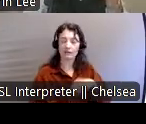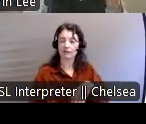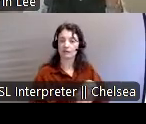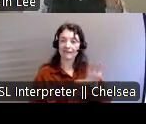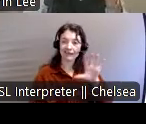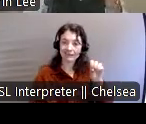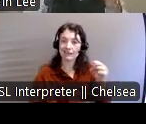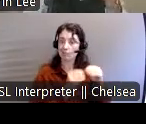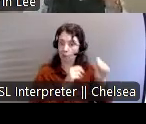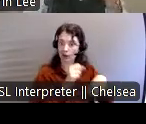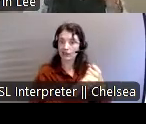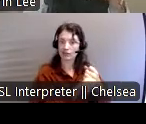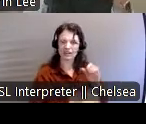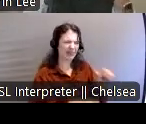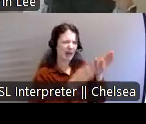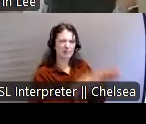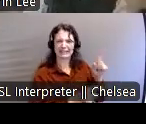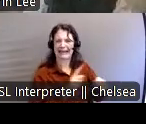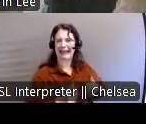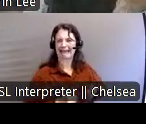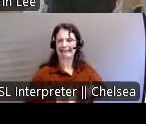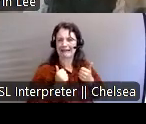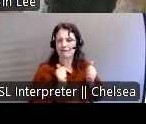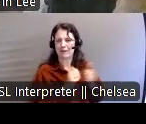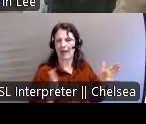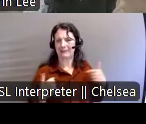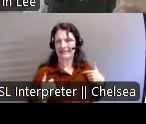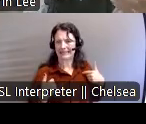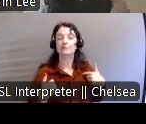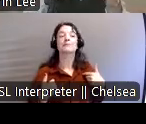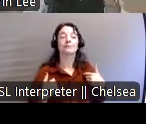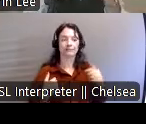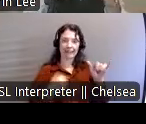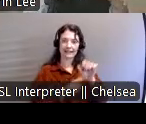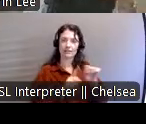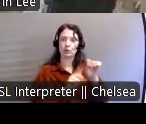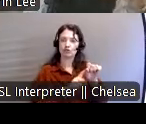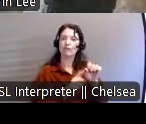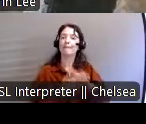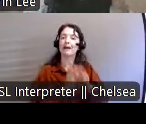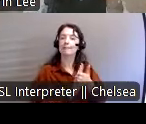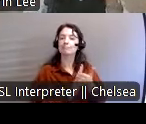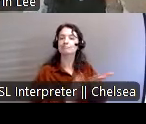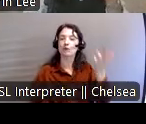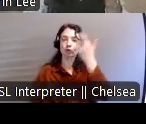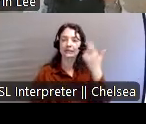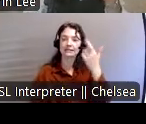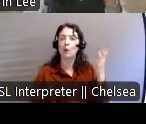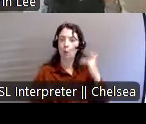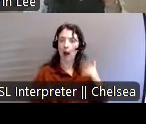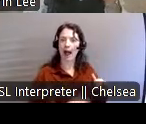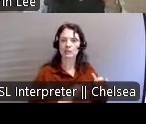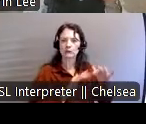wouldn't be able to live without me as part of the scenario justifying why the behavior was escalated